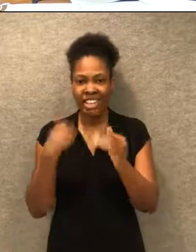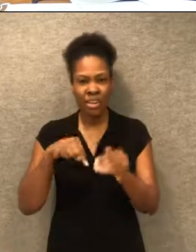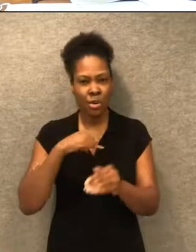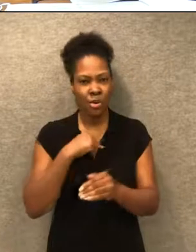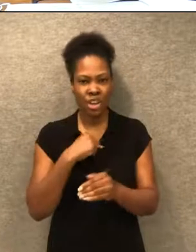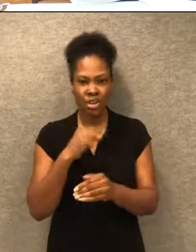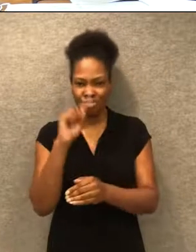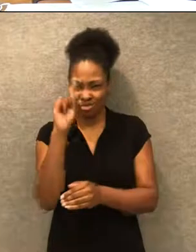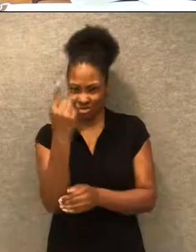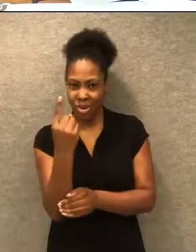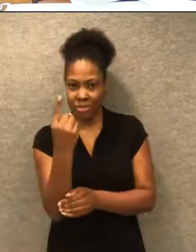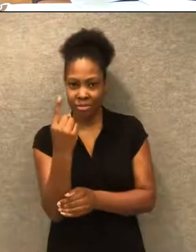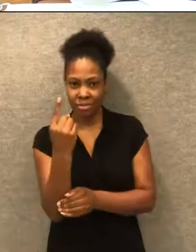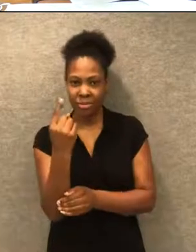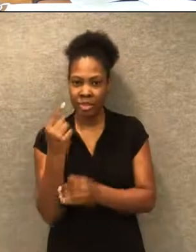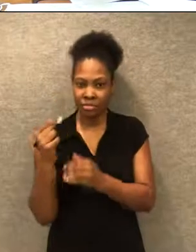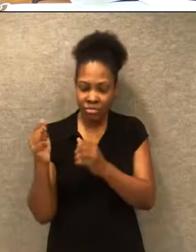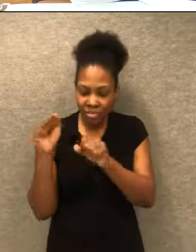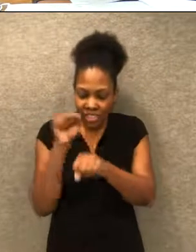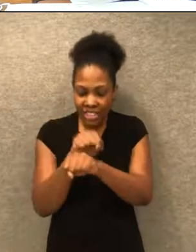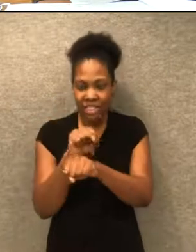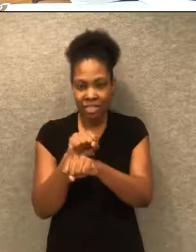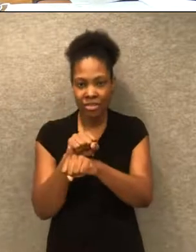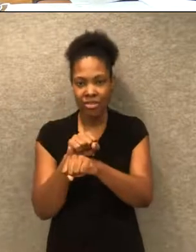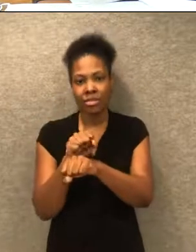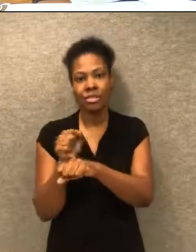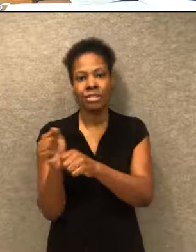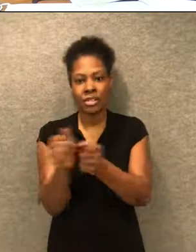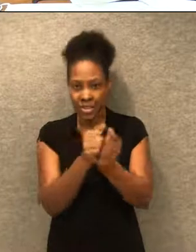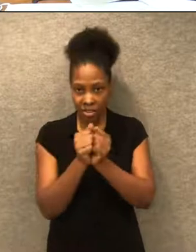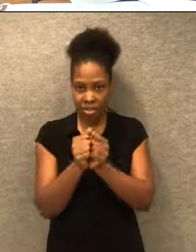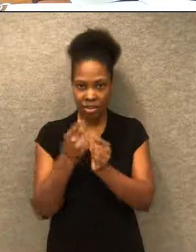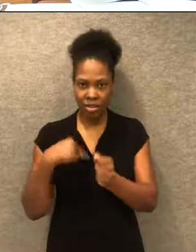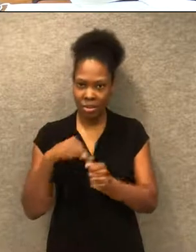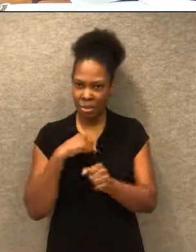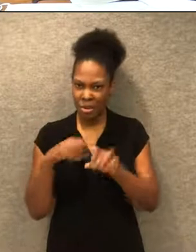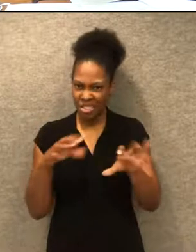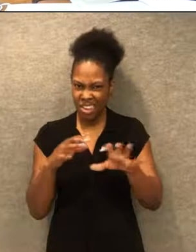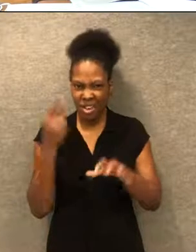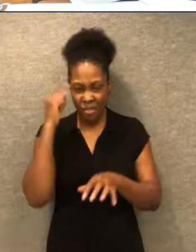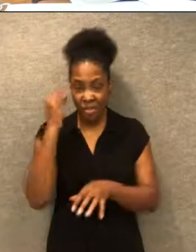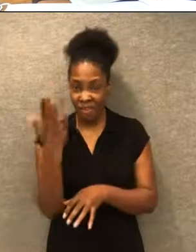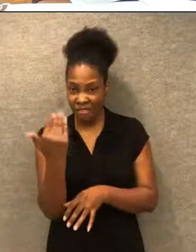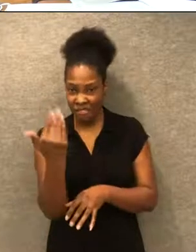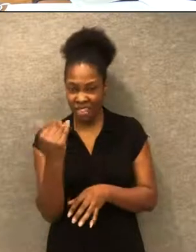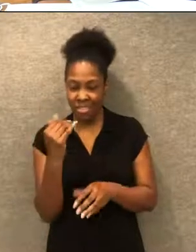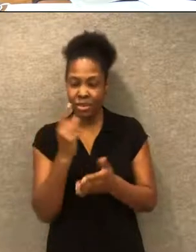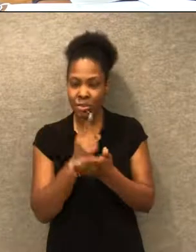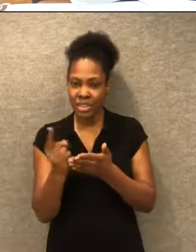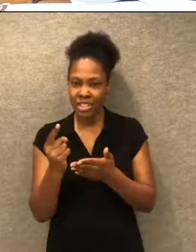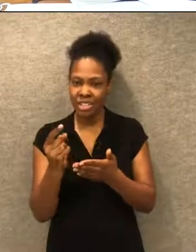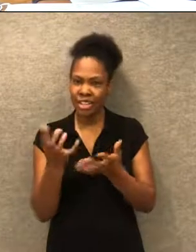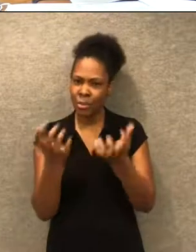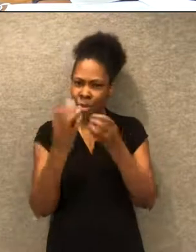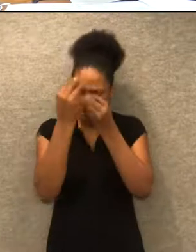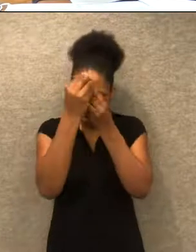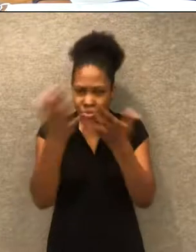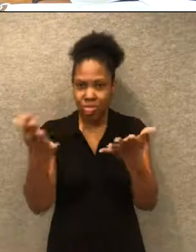one. And we did that for 15 weeks. And we want the people out there to know that we appreciate all of you. We